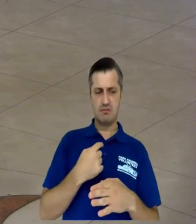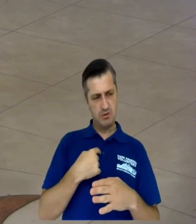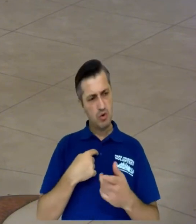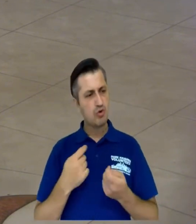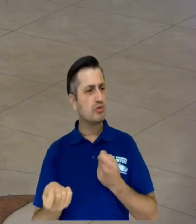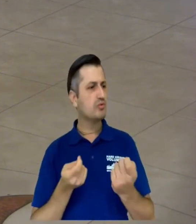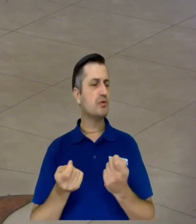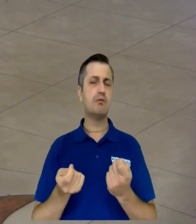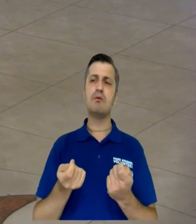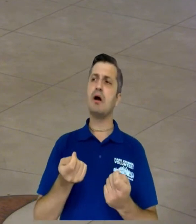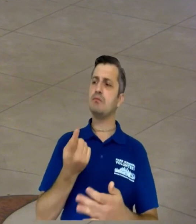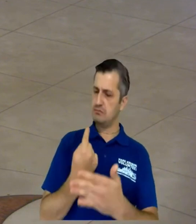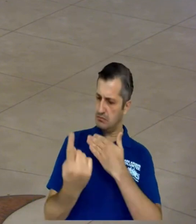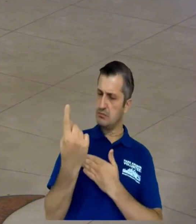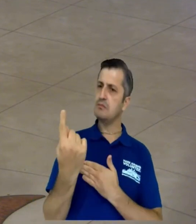to,